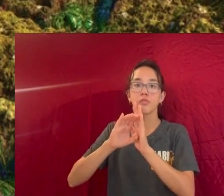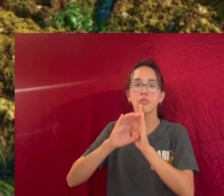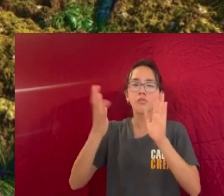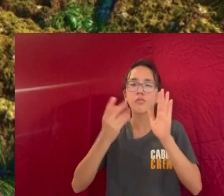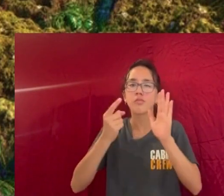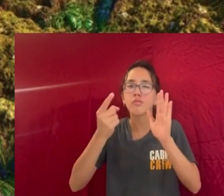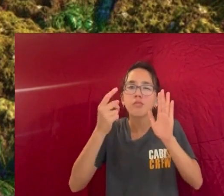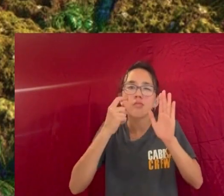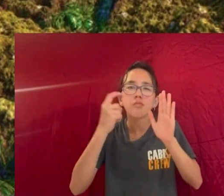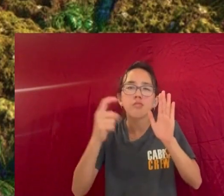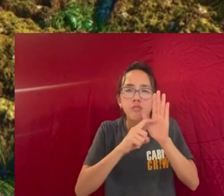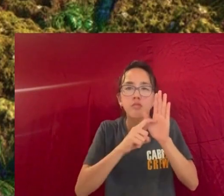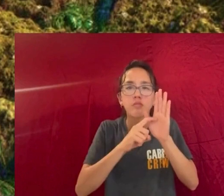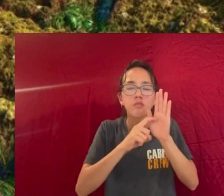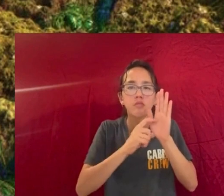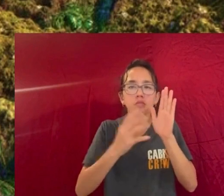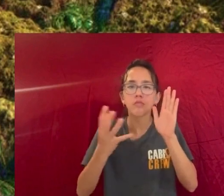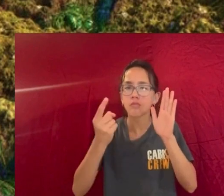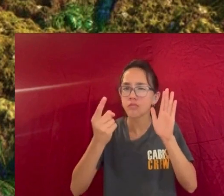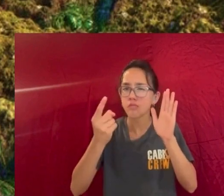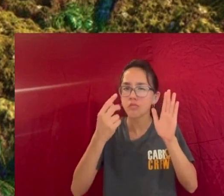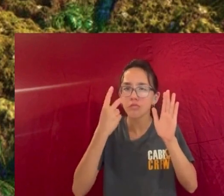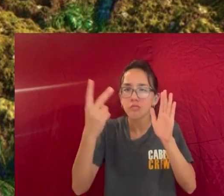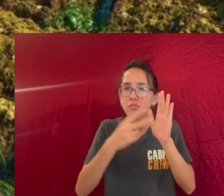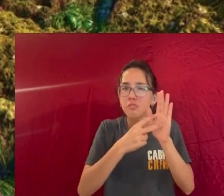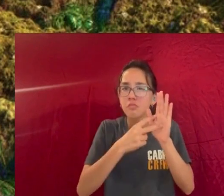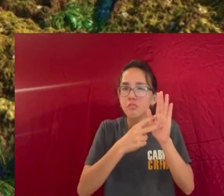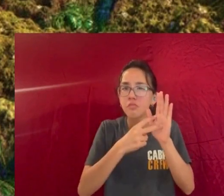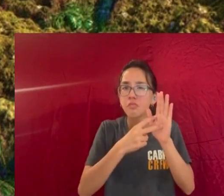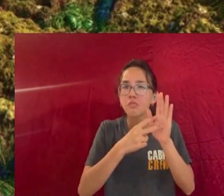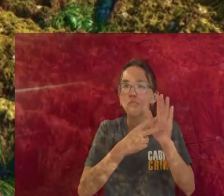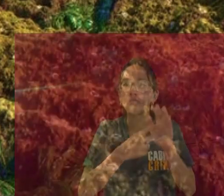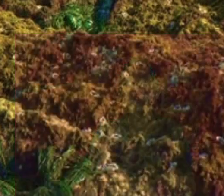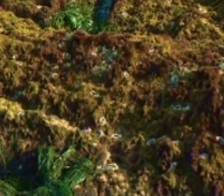What do you notice? What do you see?